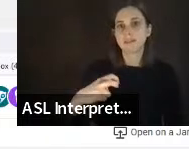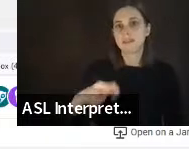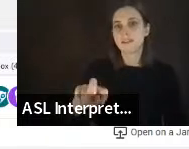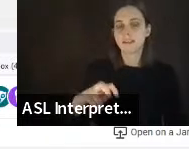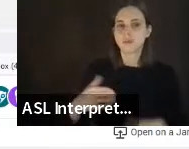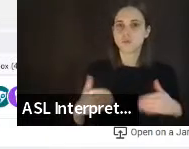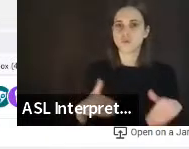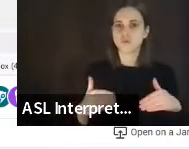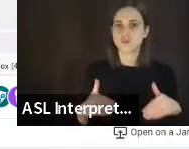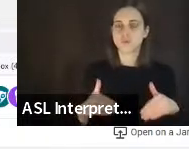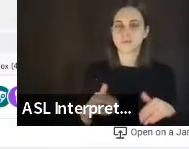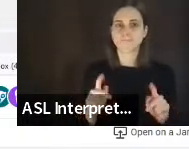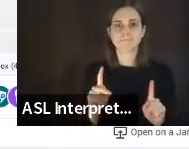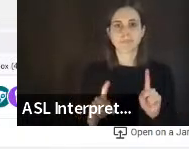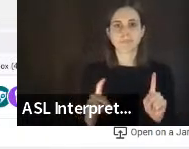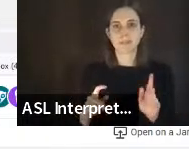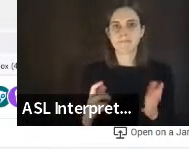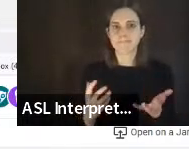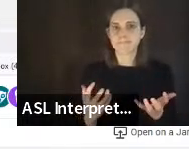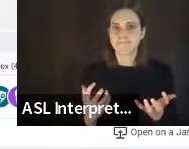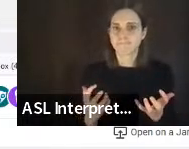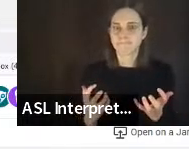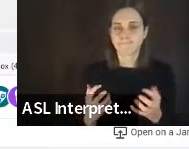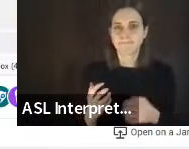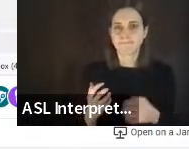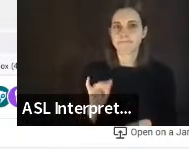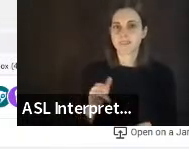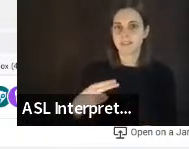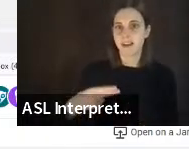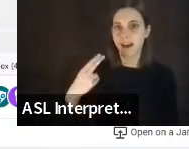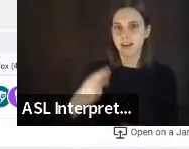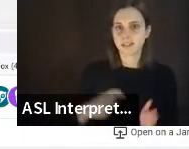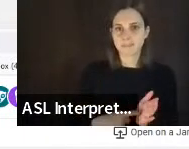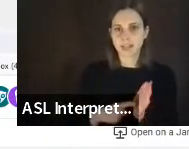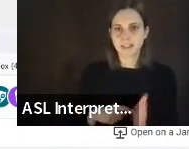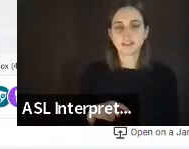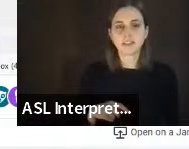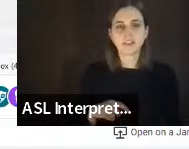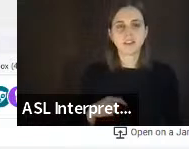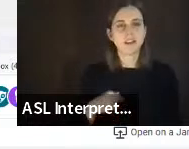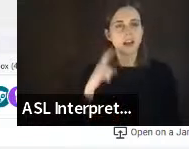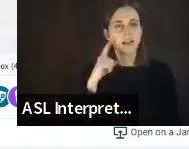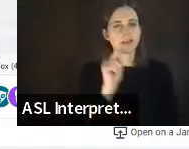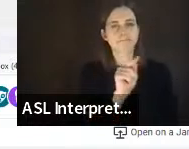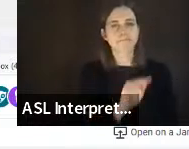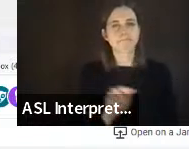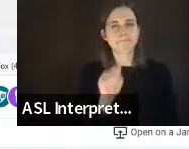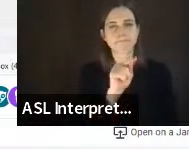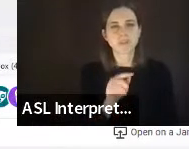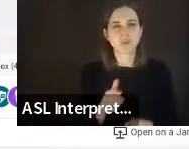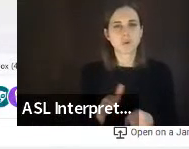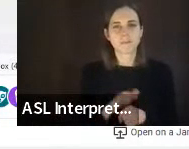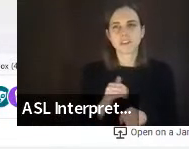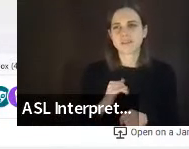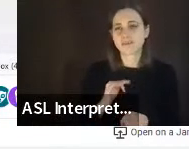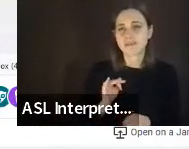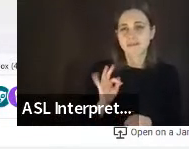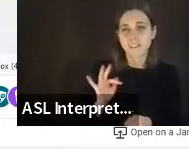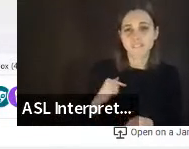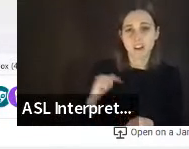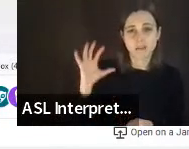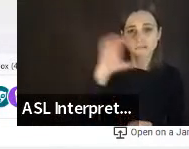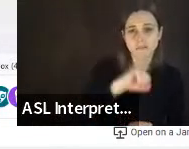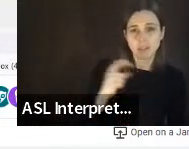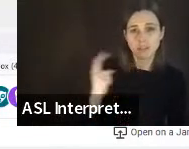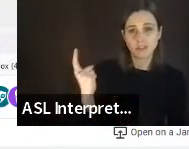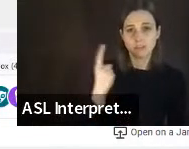And that kind of covers it. If I've missed something, please speak up. But those were our high